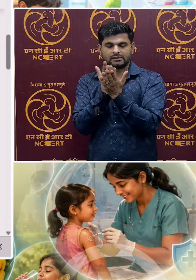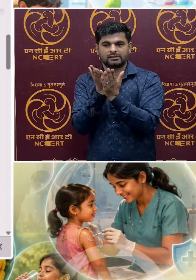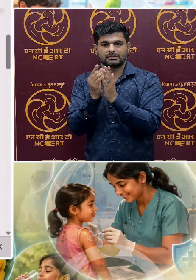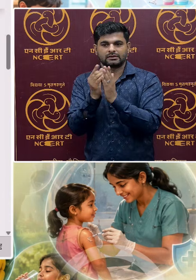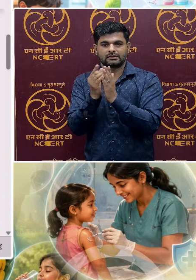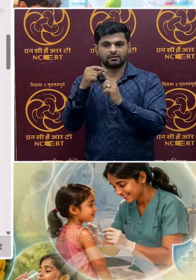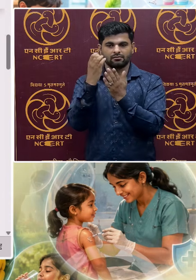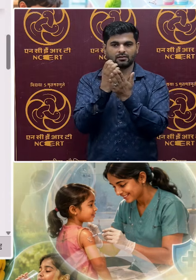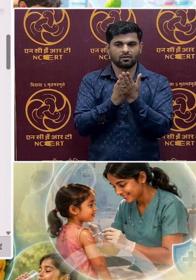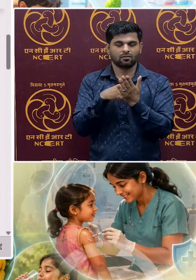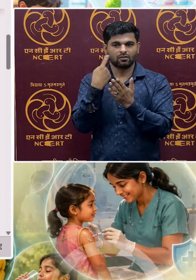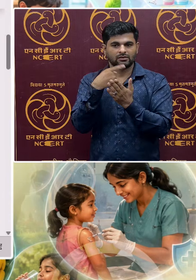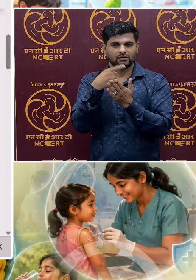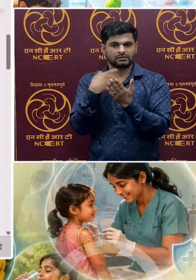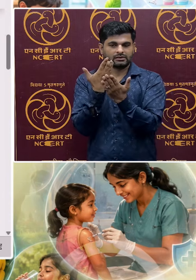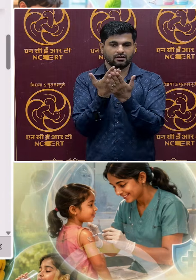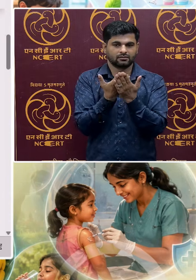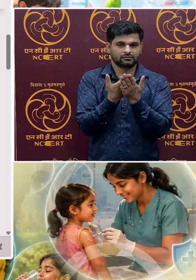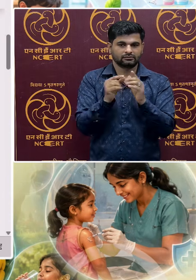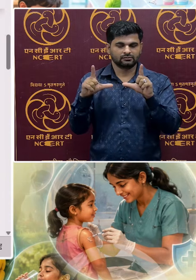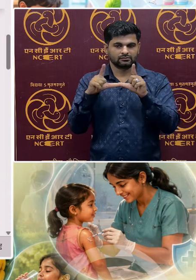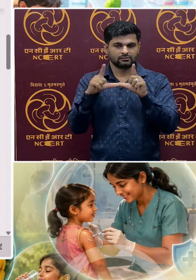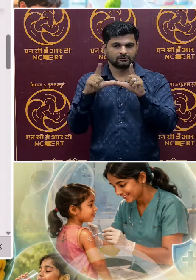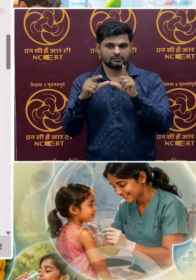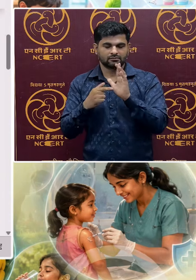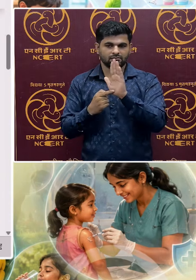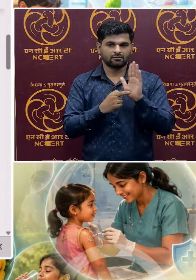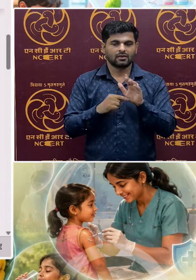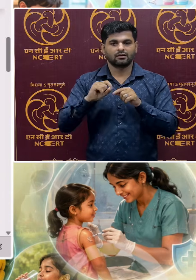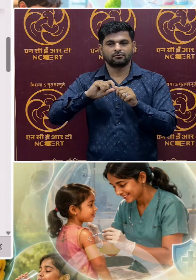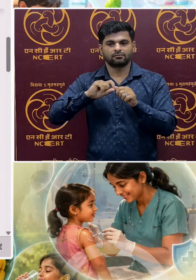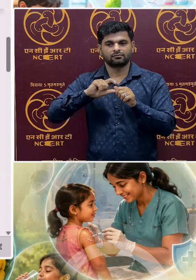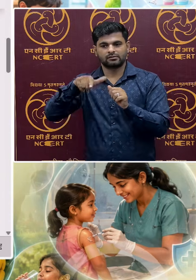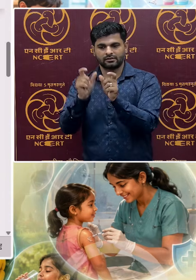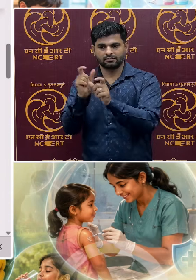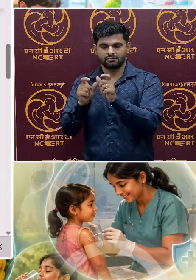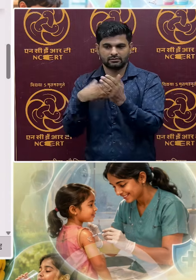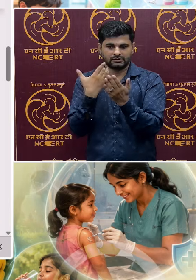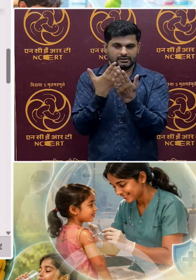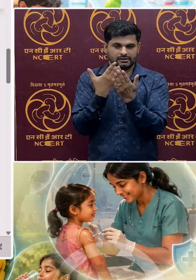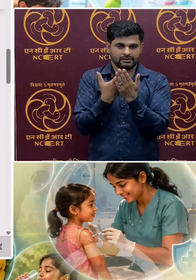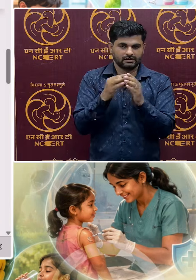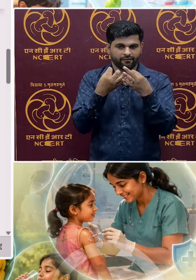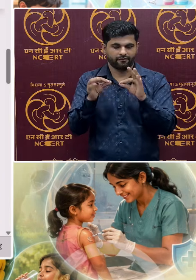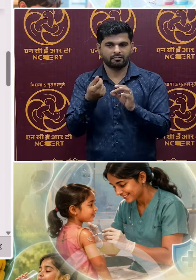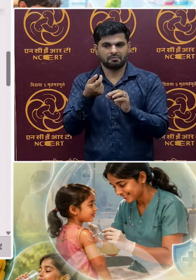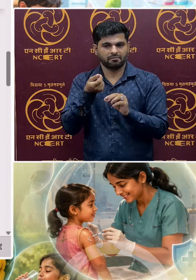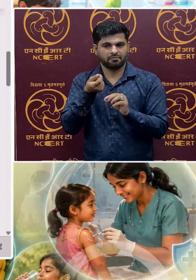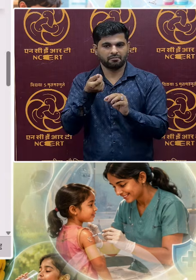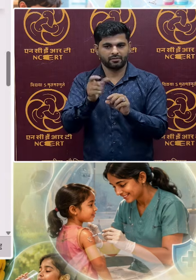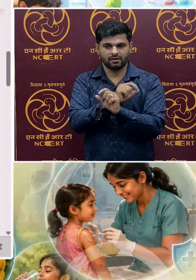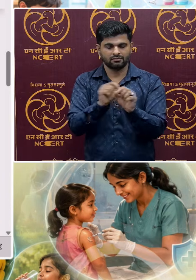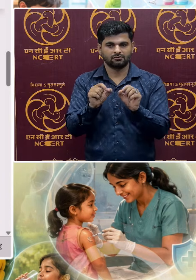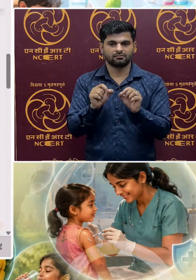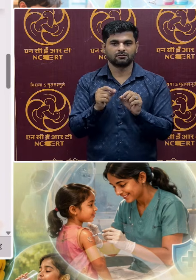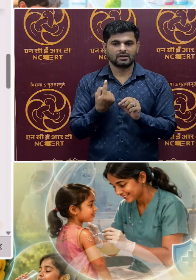Who all can participate? Let me please highlight, this is for everyone and this is absolutely free of cost. You do not have to